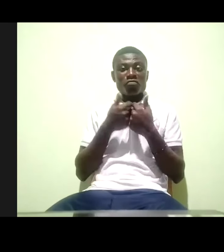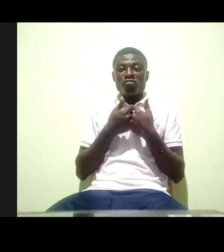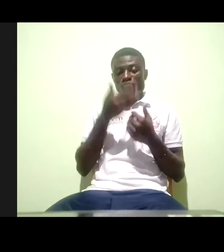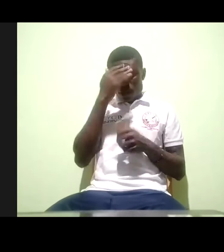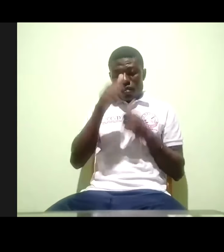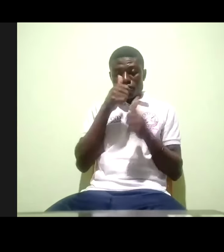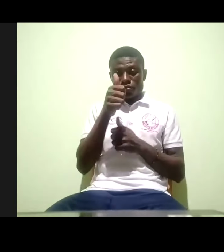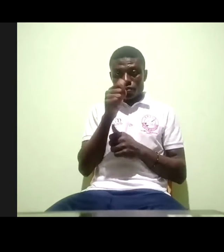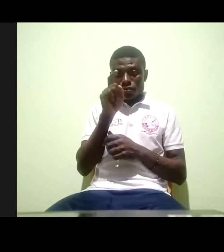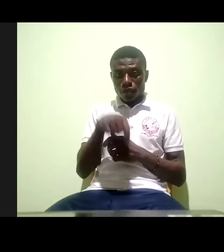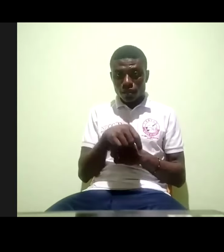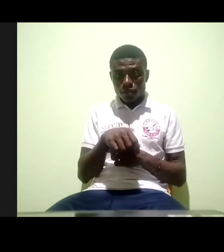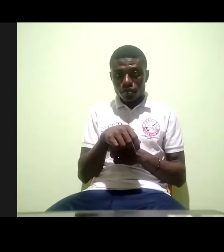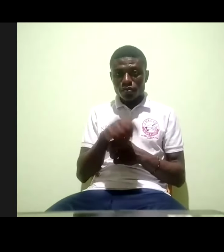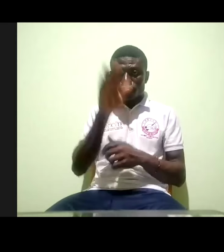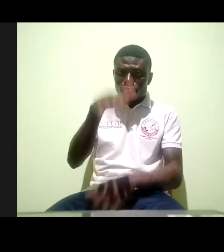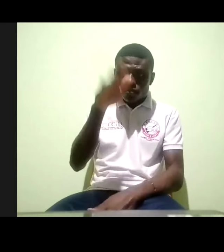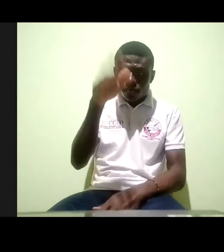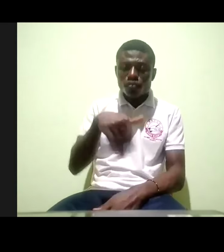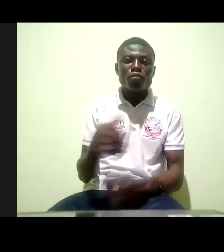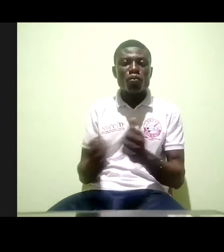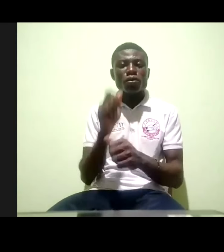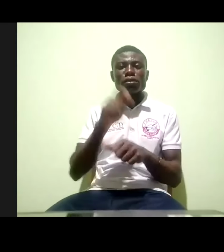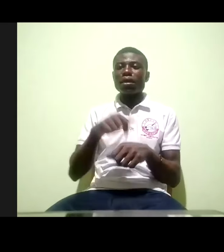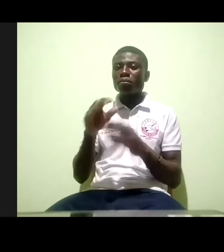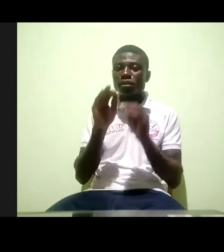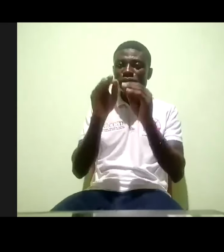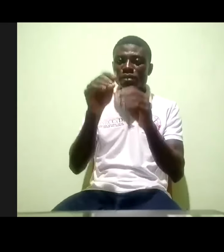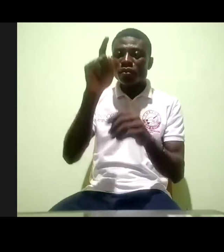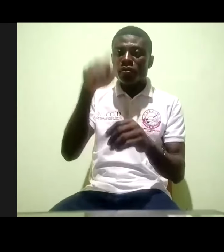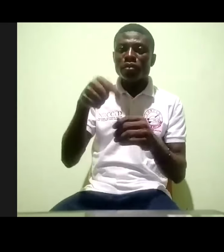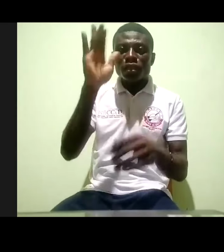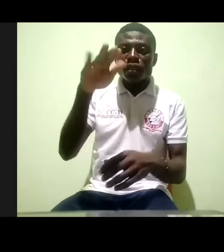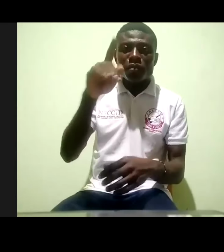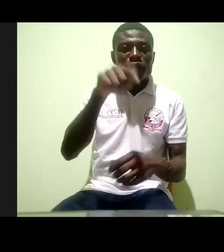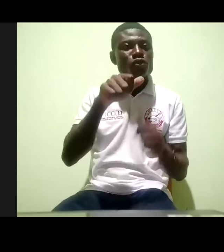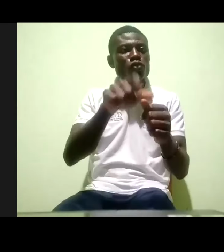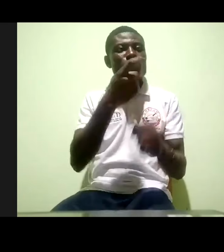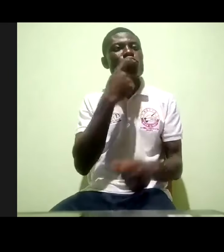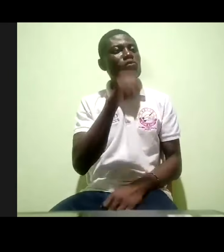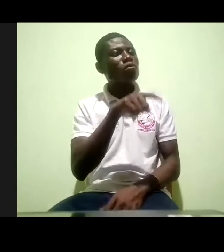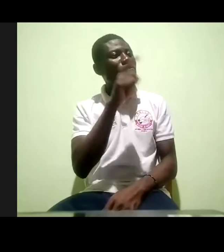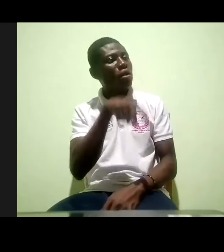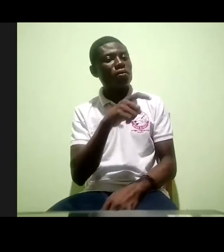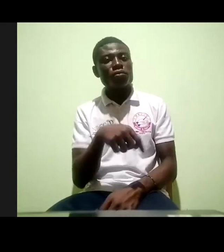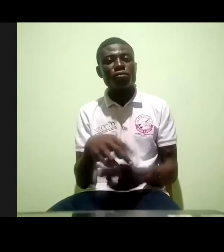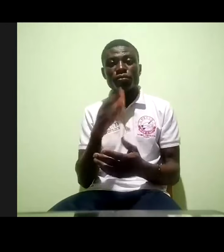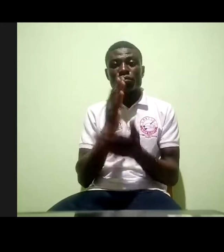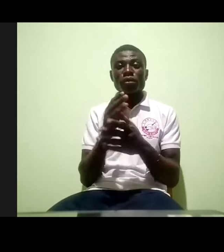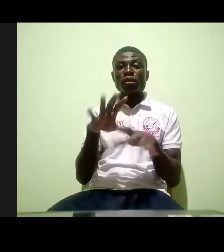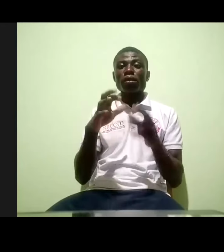to be prompted severally before completing a task? Yeah, so some classroom